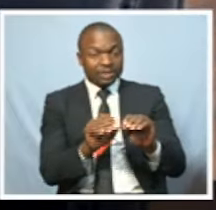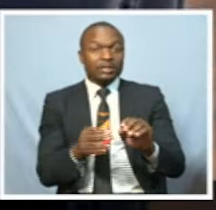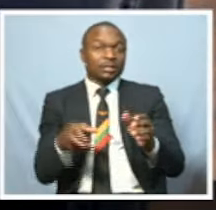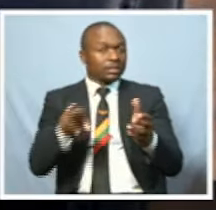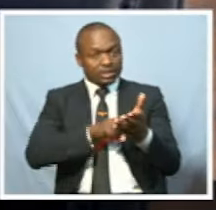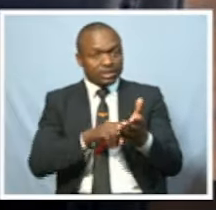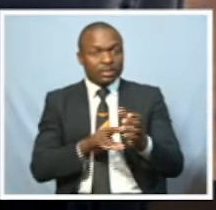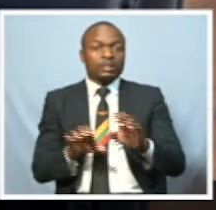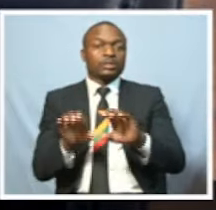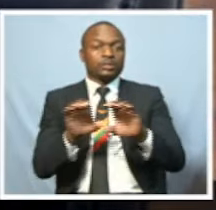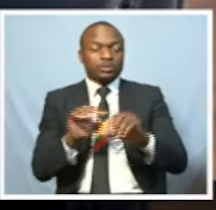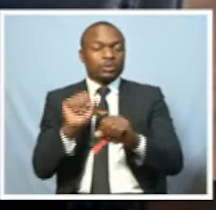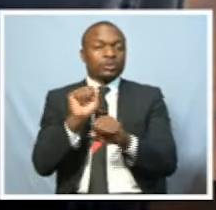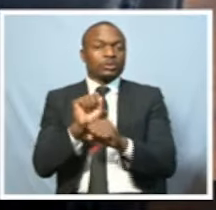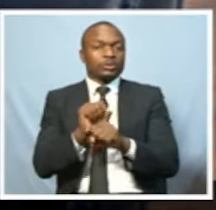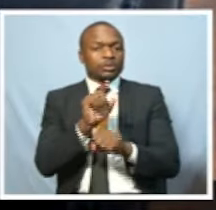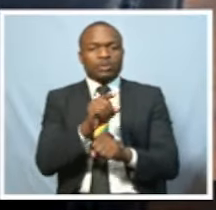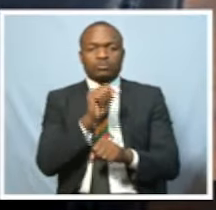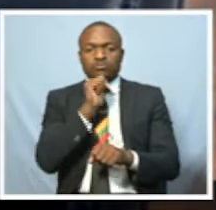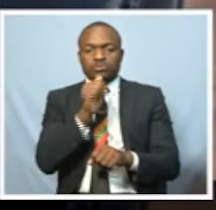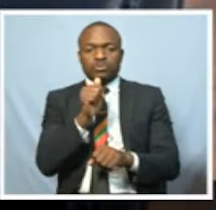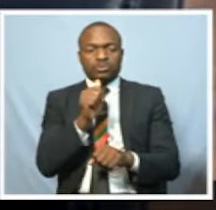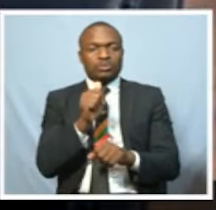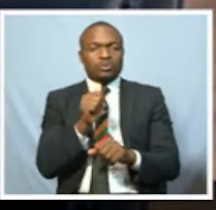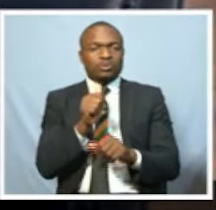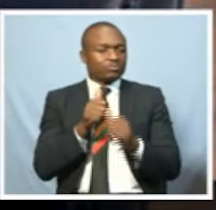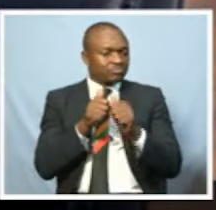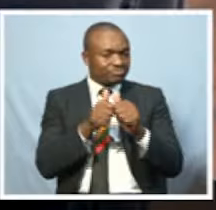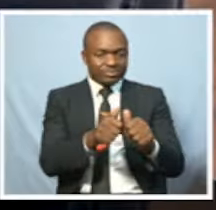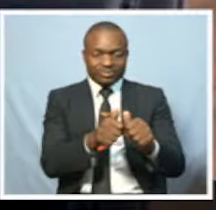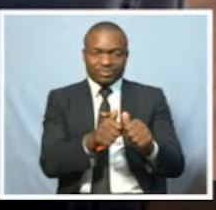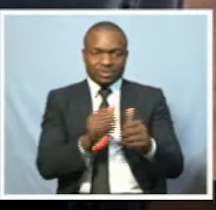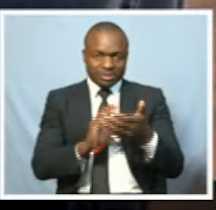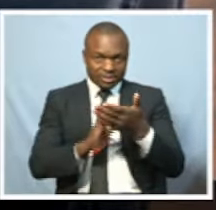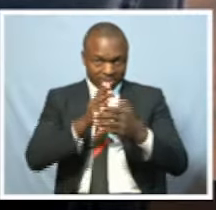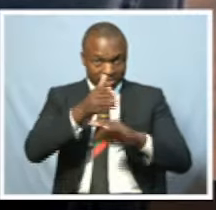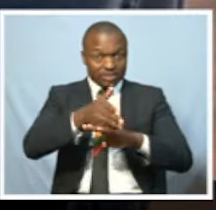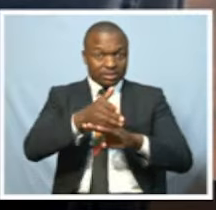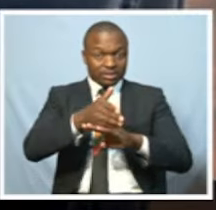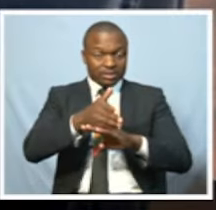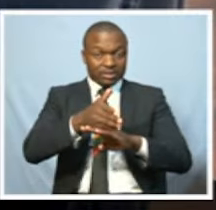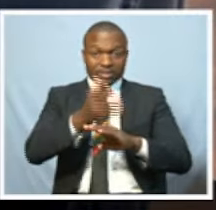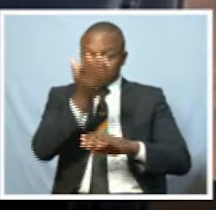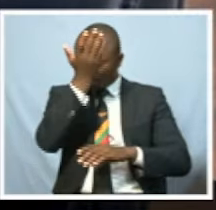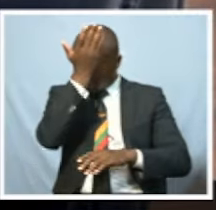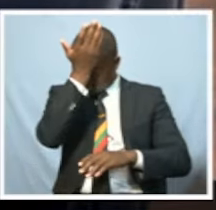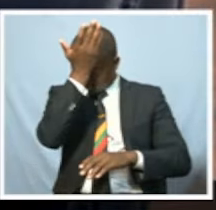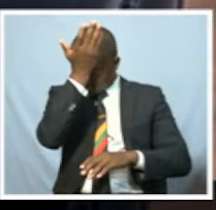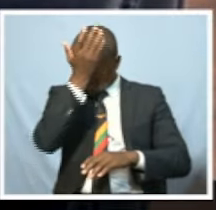some works, he was not forthcoming. And even after the expiry of